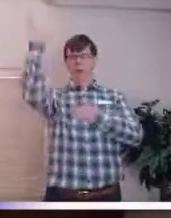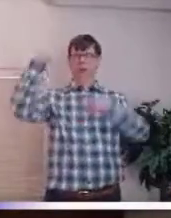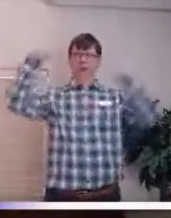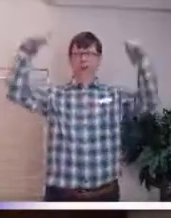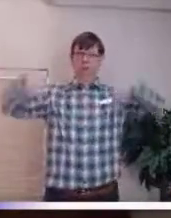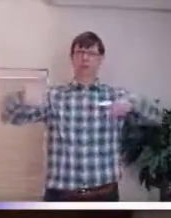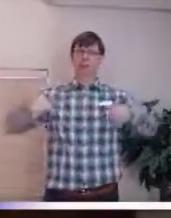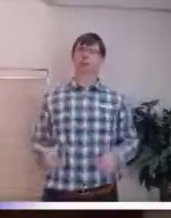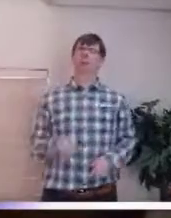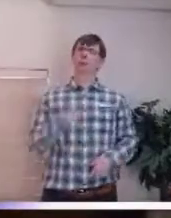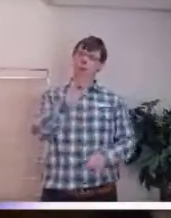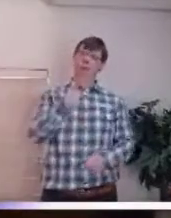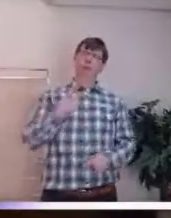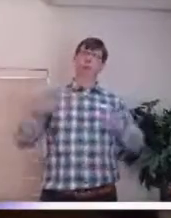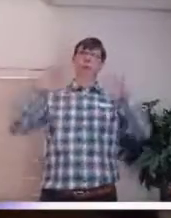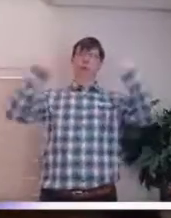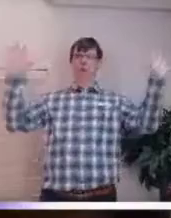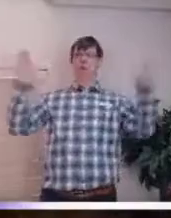Would you show up here